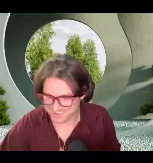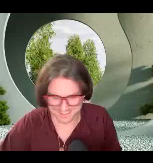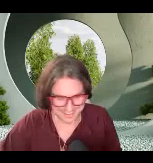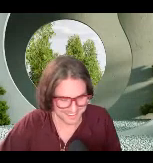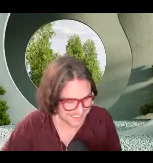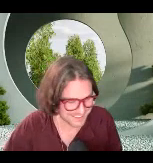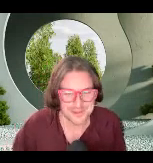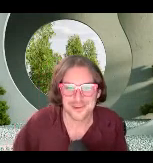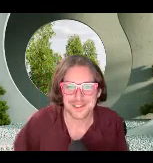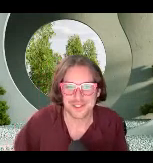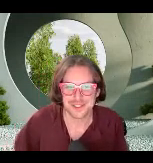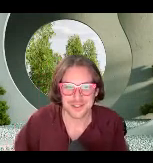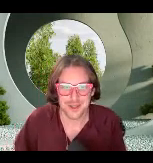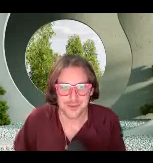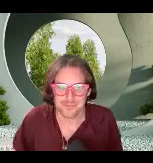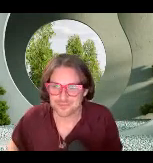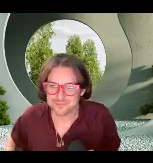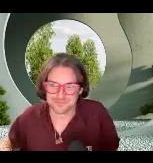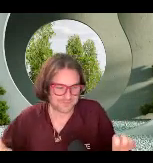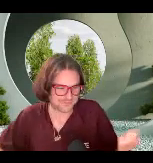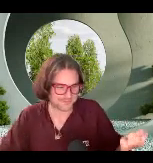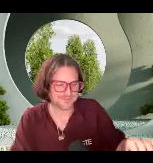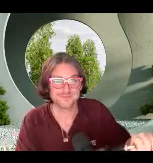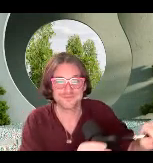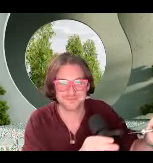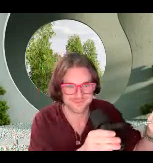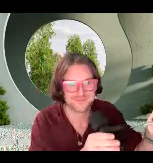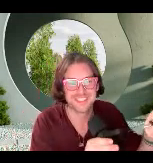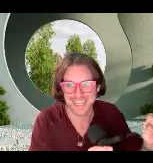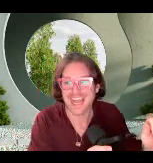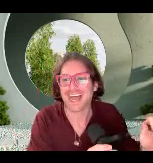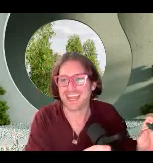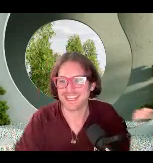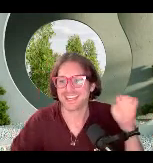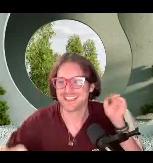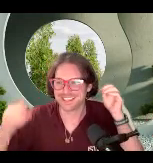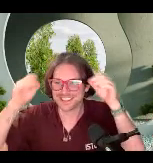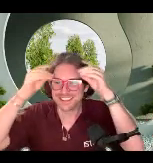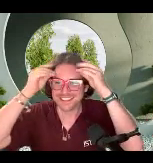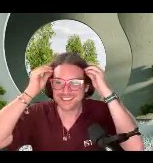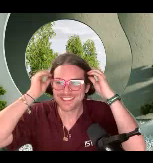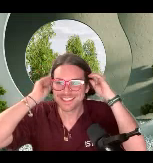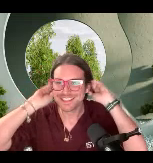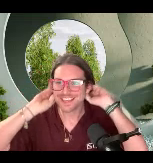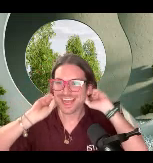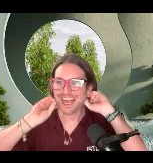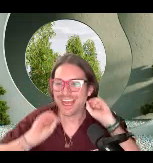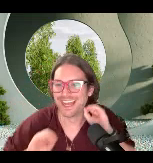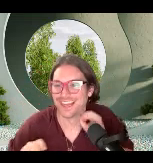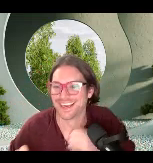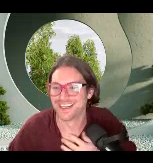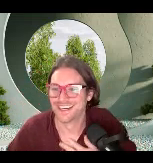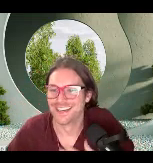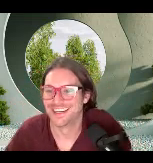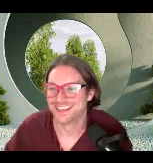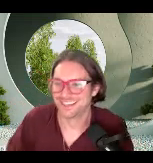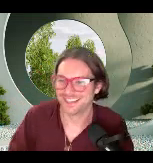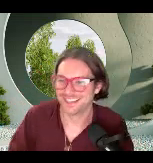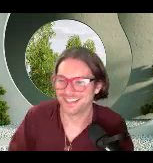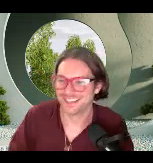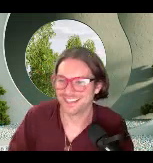about that when we get to that point. But I'm glad you pointed that out, John, about the URL, because we actually were going to talk about that, how there are times when it